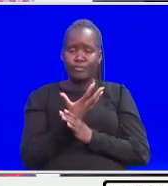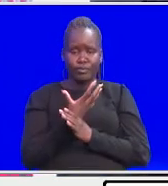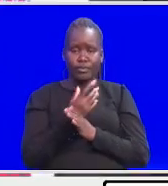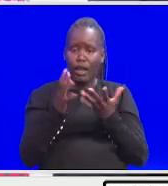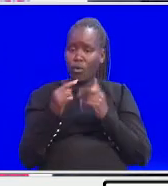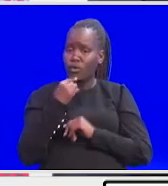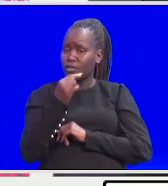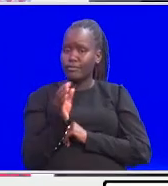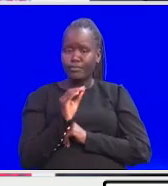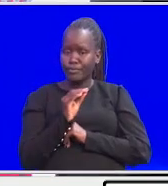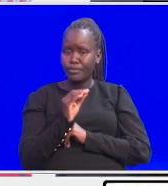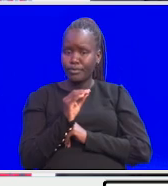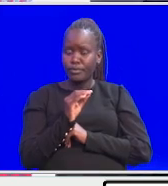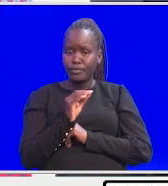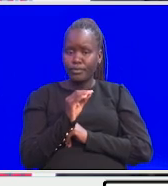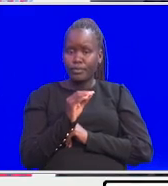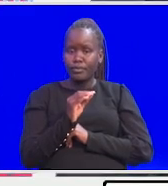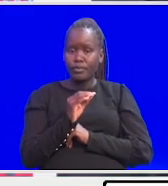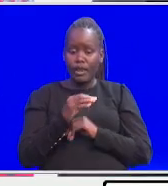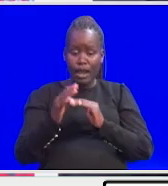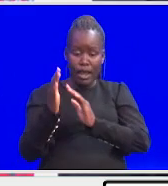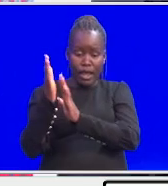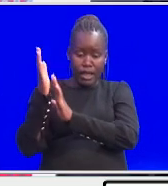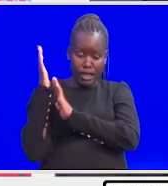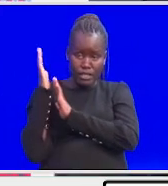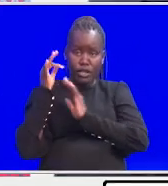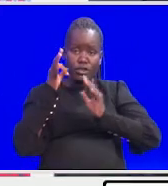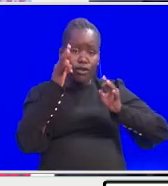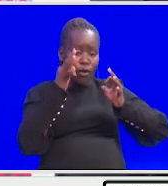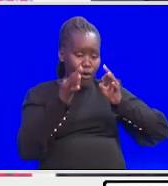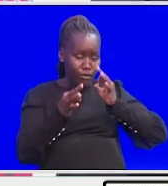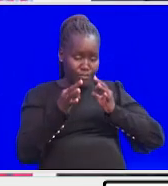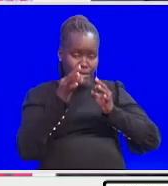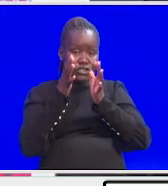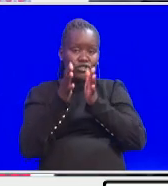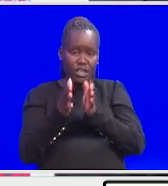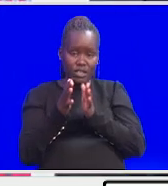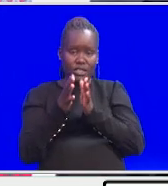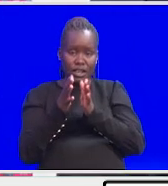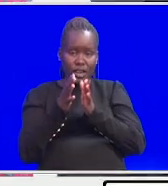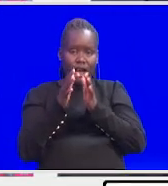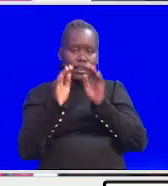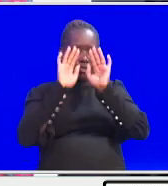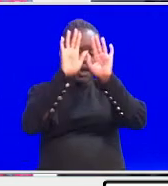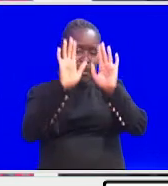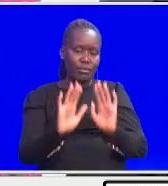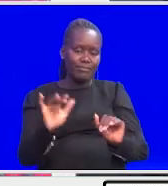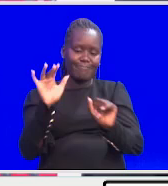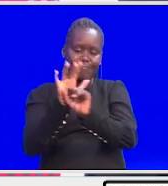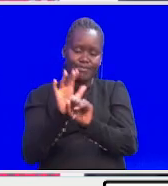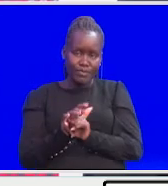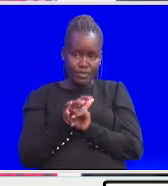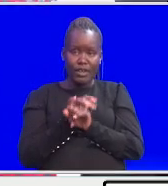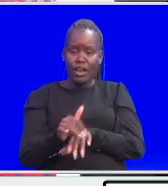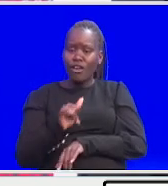said. The security of a judge are tools of trade. They are not